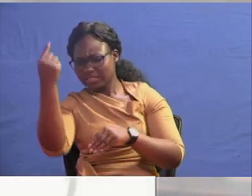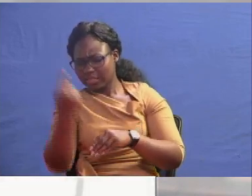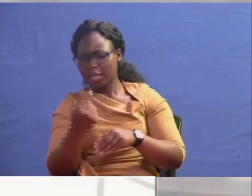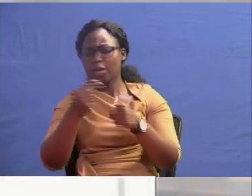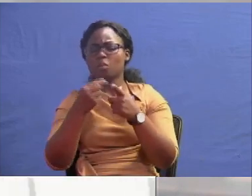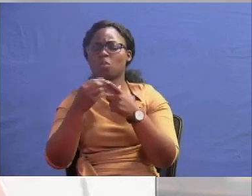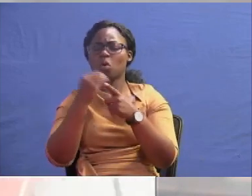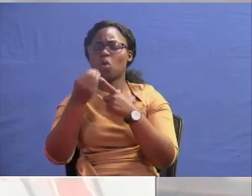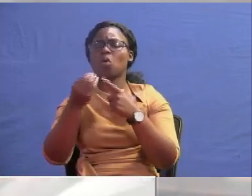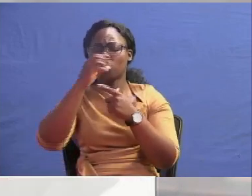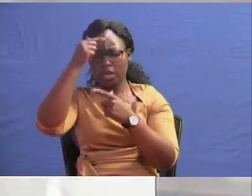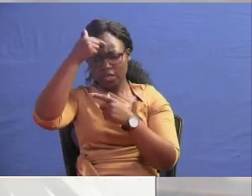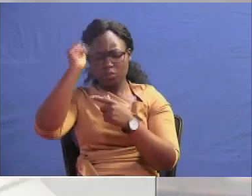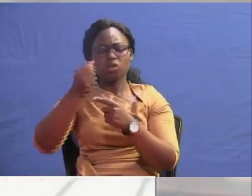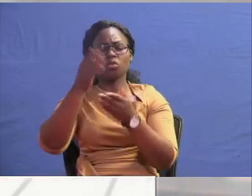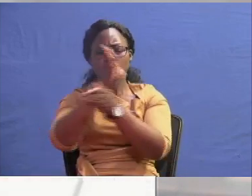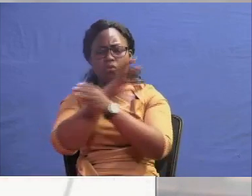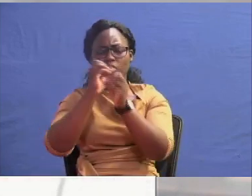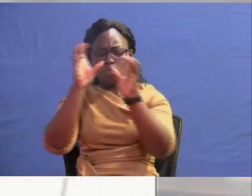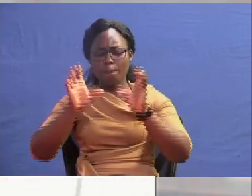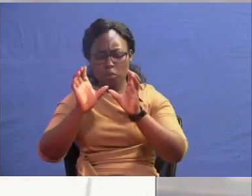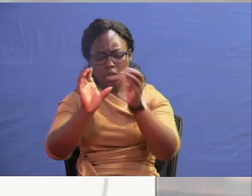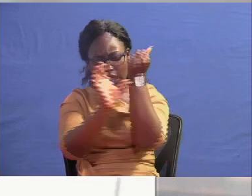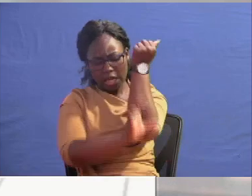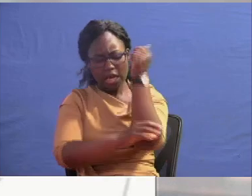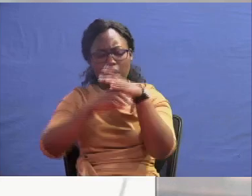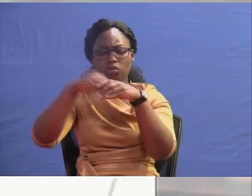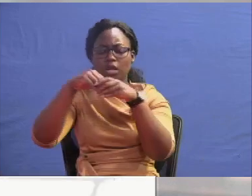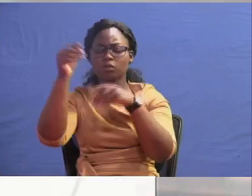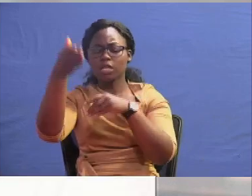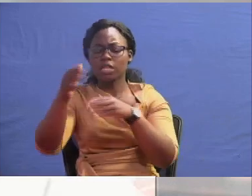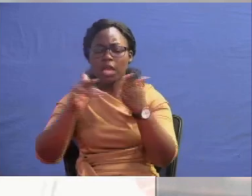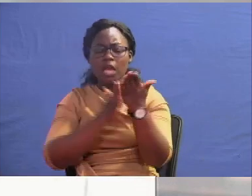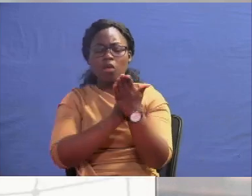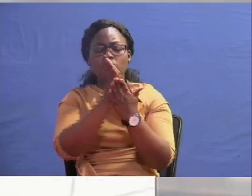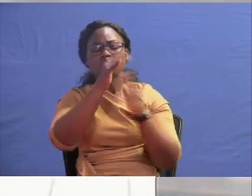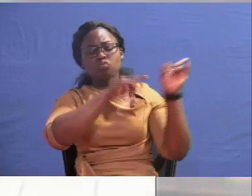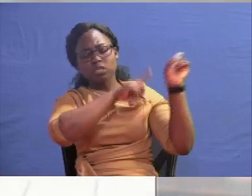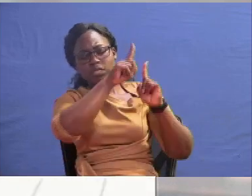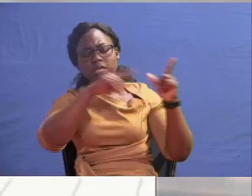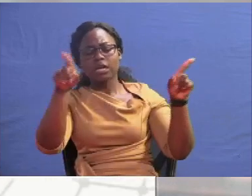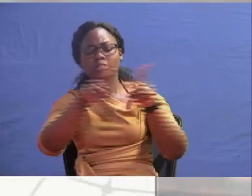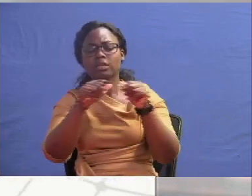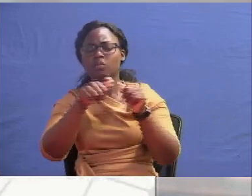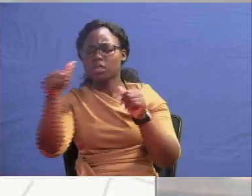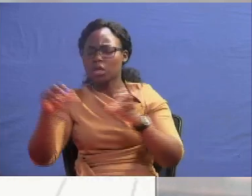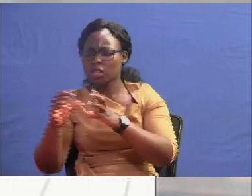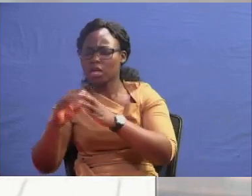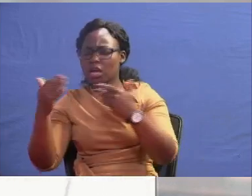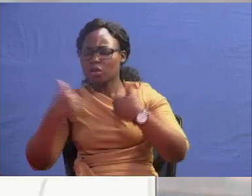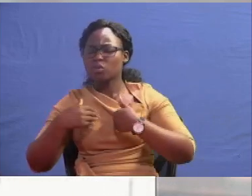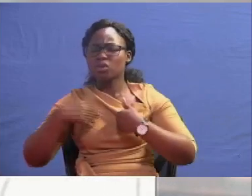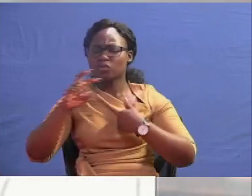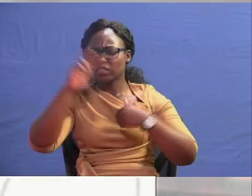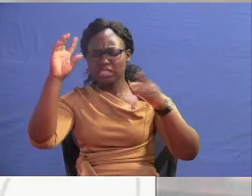because of the president actually putting the country out there through these trips and other initiatives? We've even seen several heads